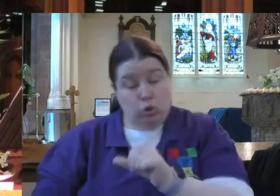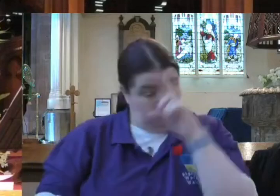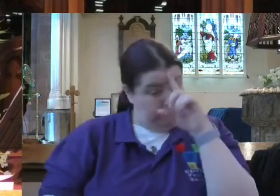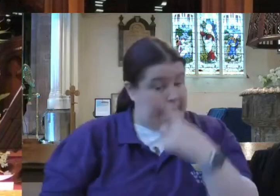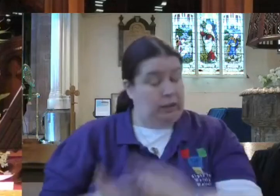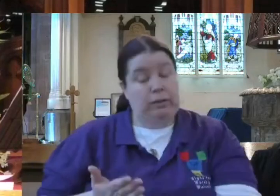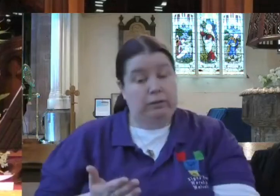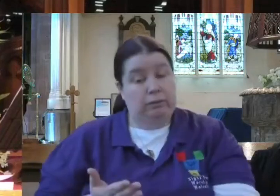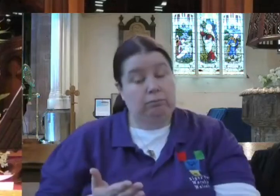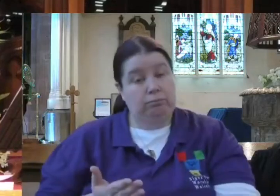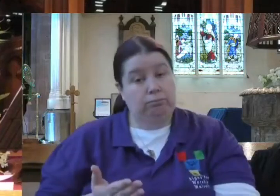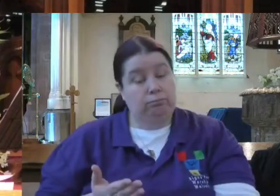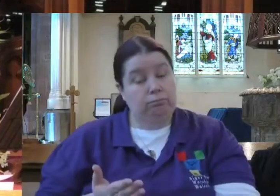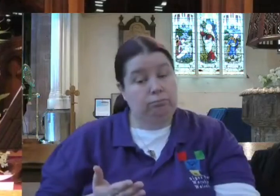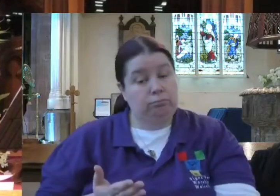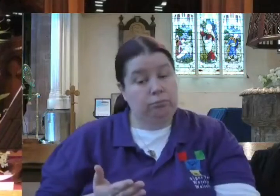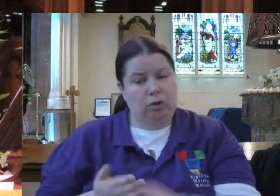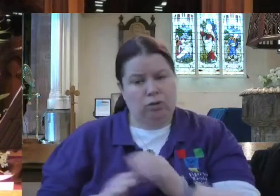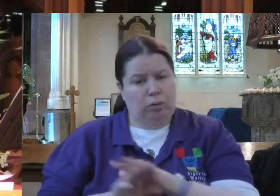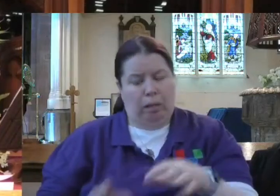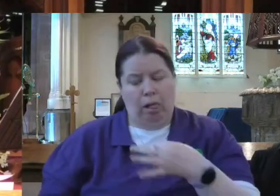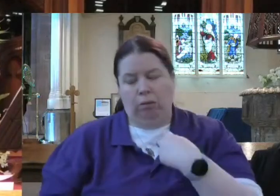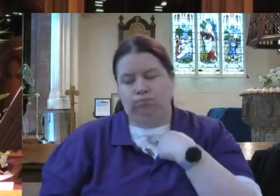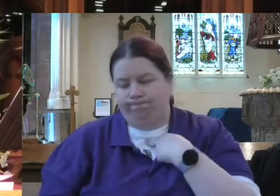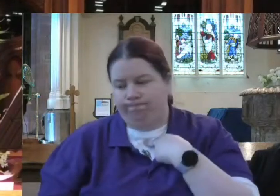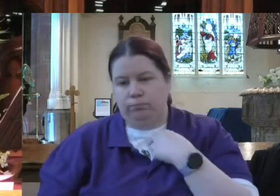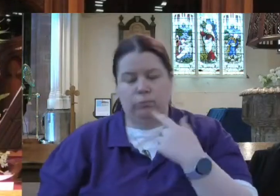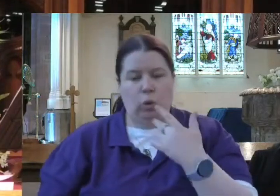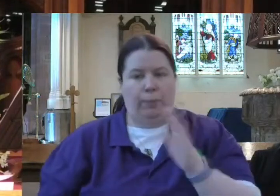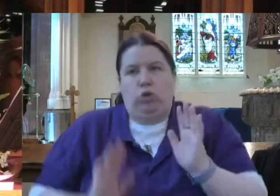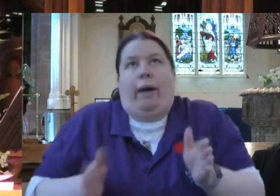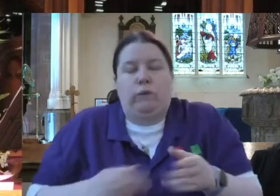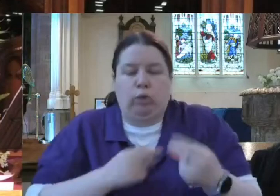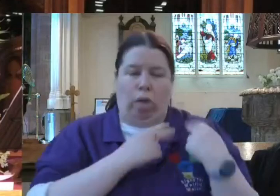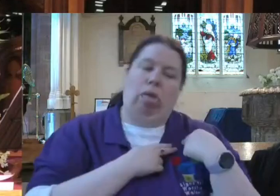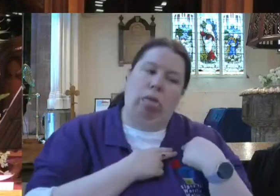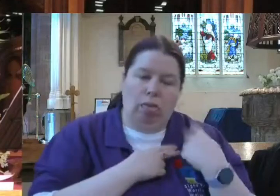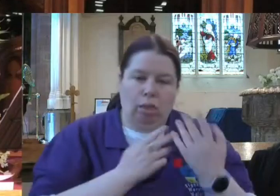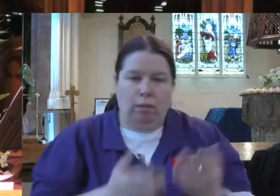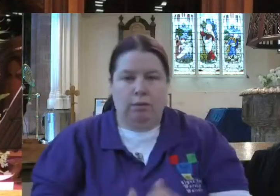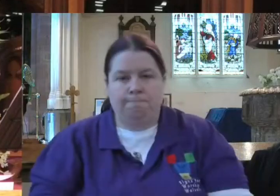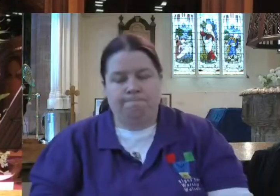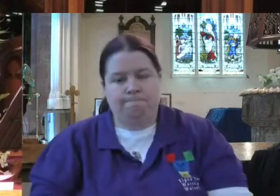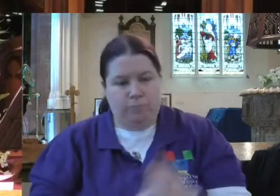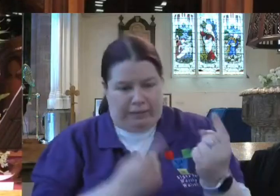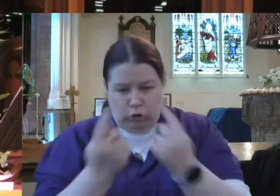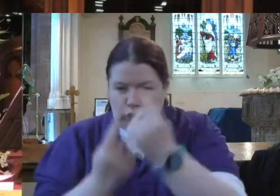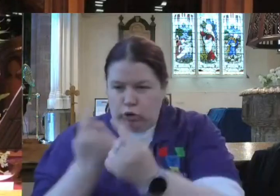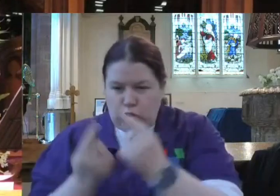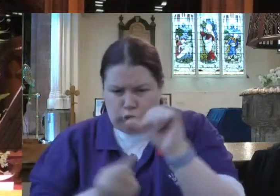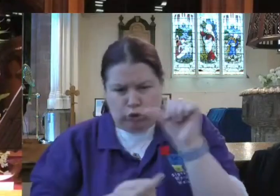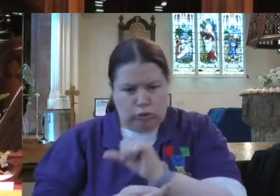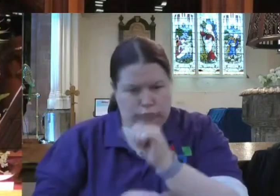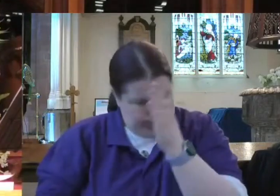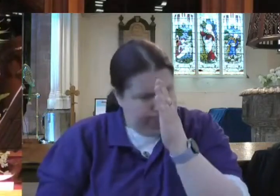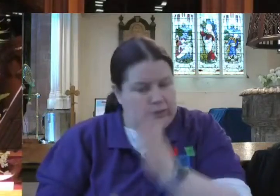decided, not with regret or out of a sense of duty." You should each give then as you have